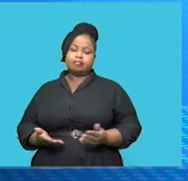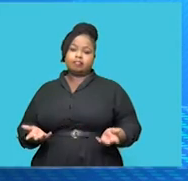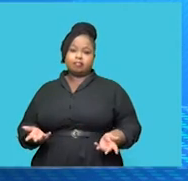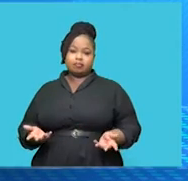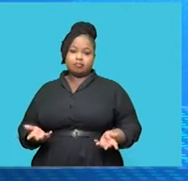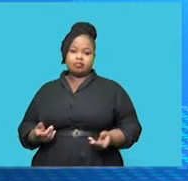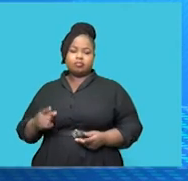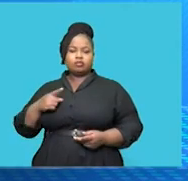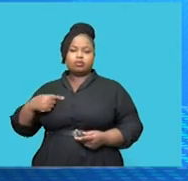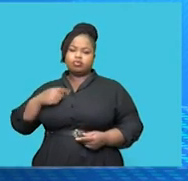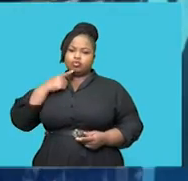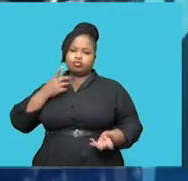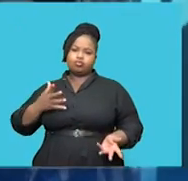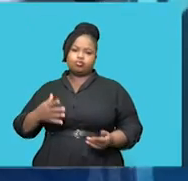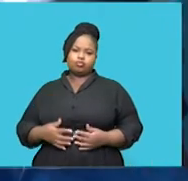that's where we stand.